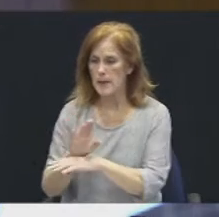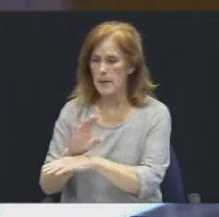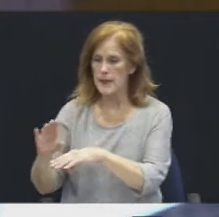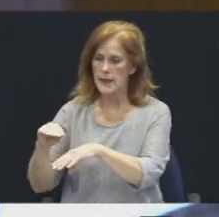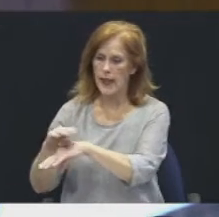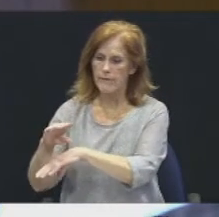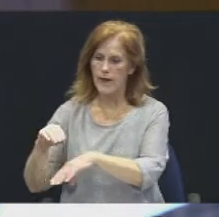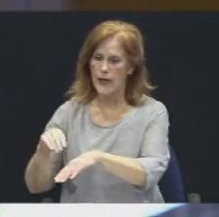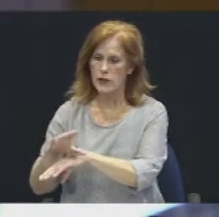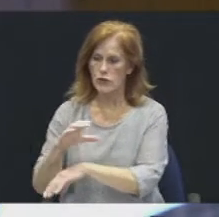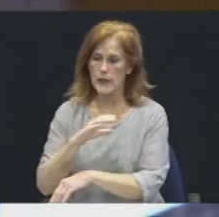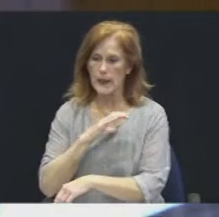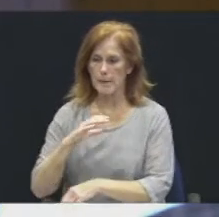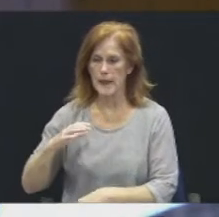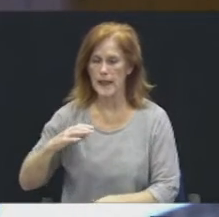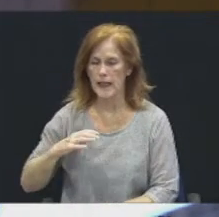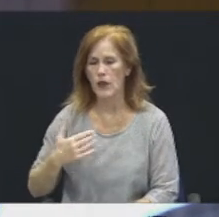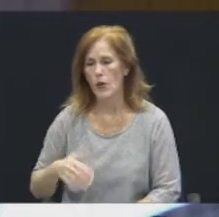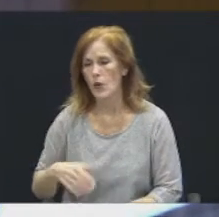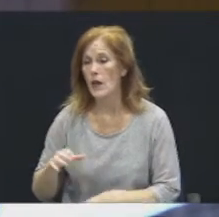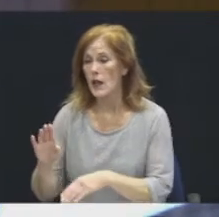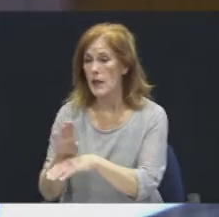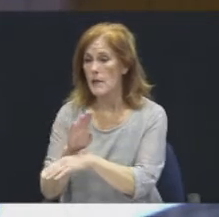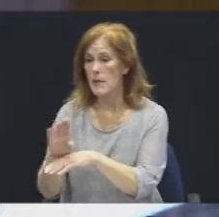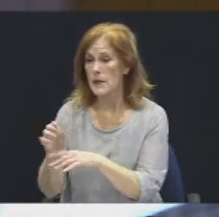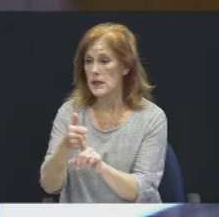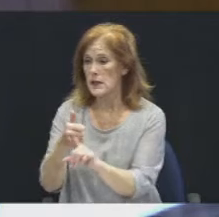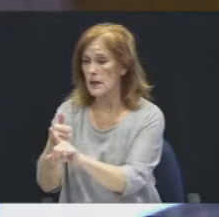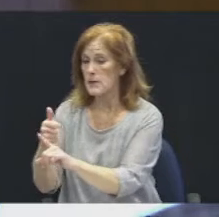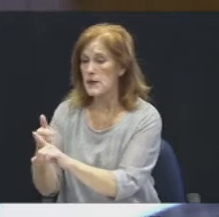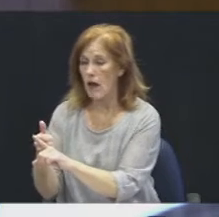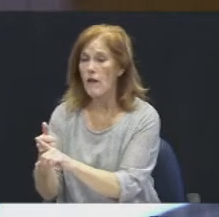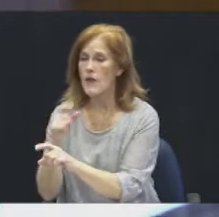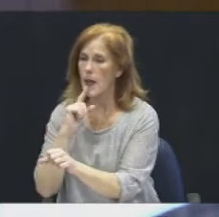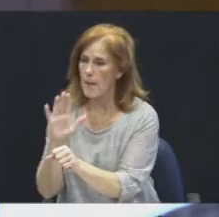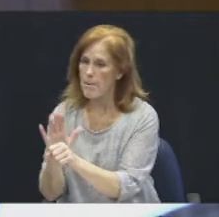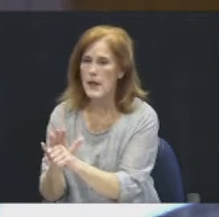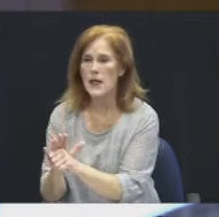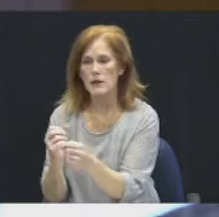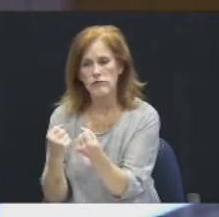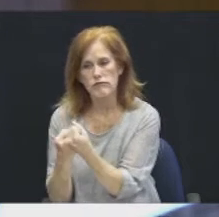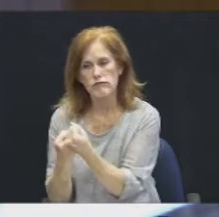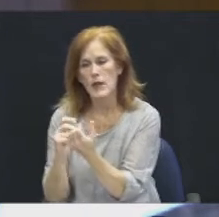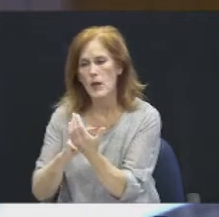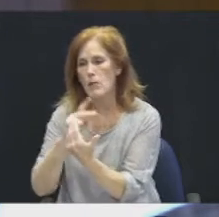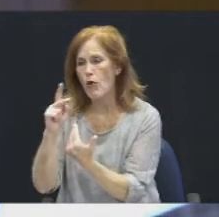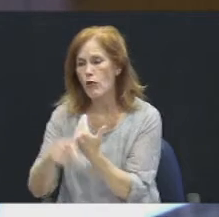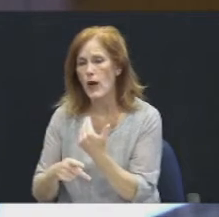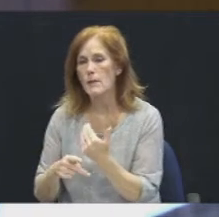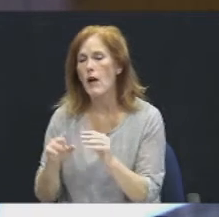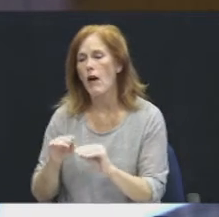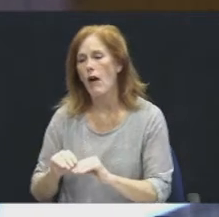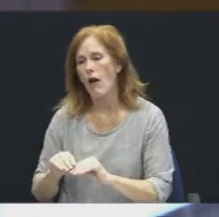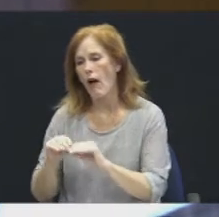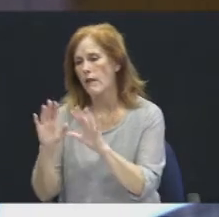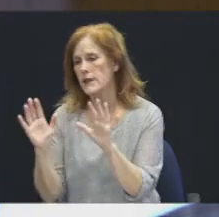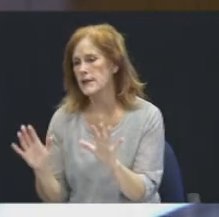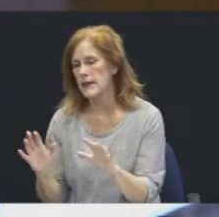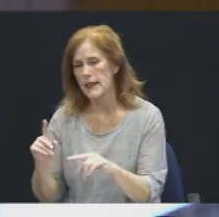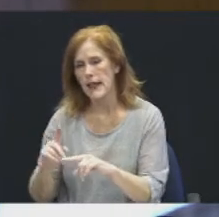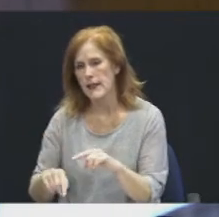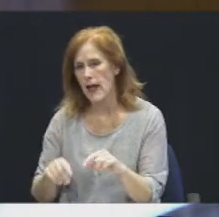mm-hmm. you know, the businesses that have a commitment to the program obviously can't assure that they're going